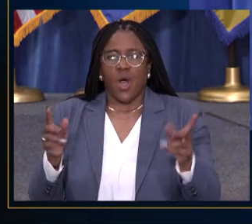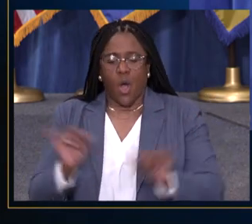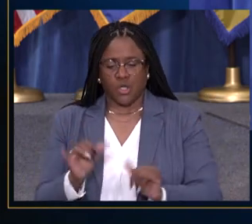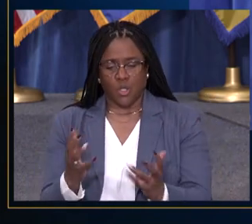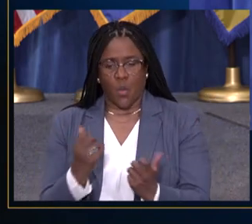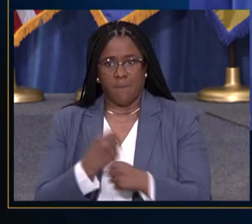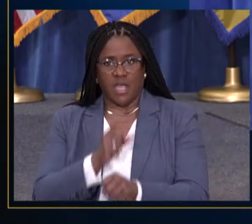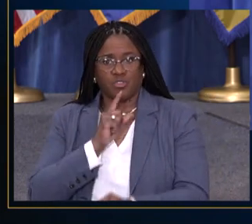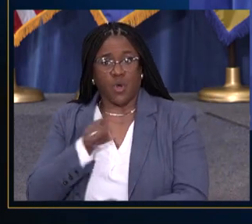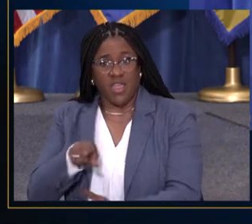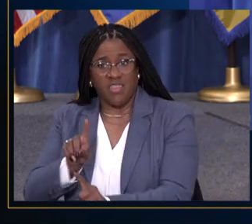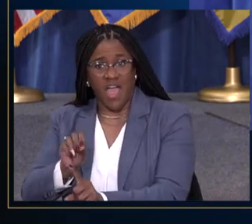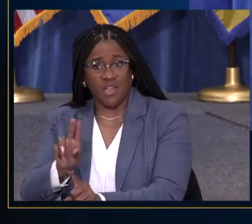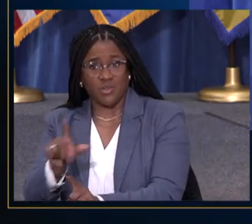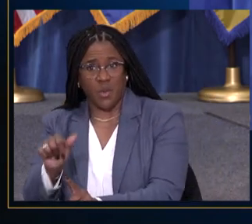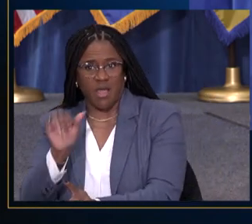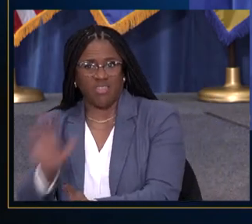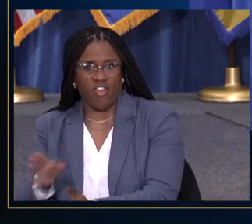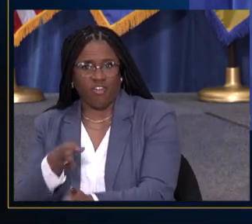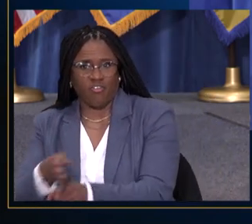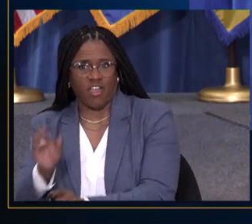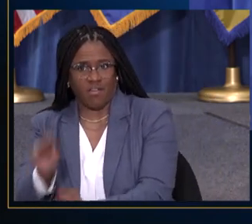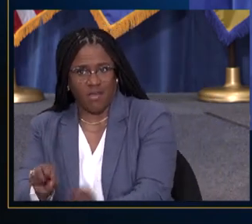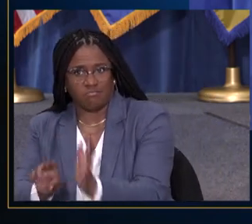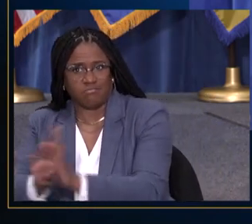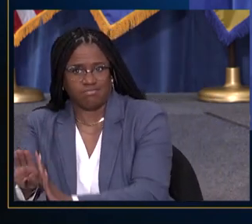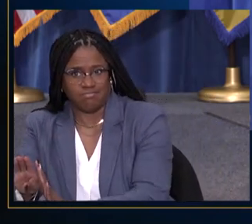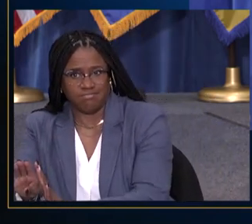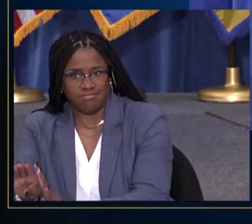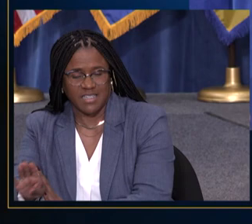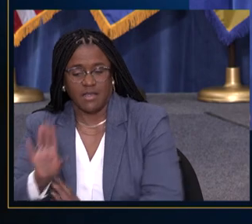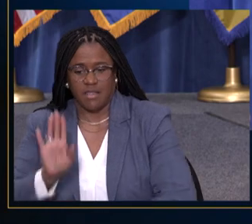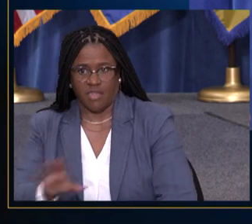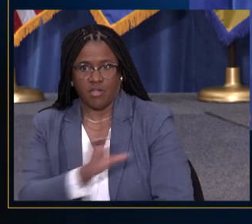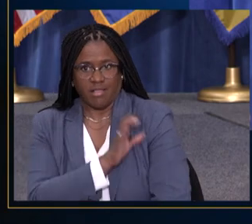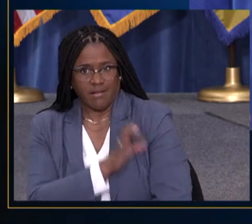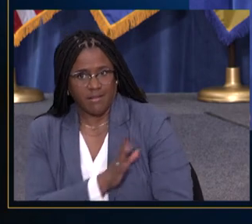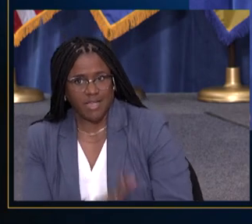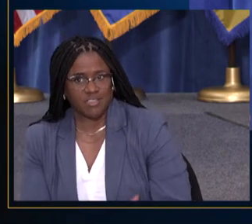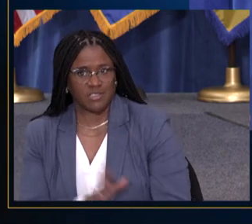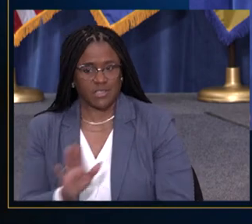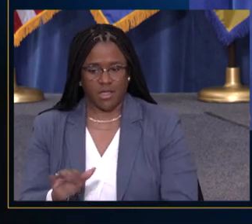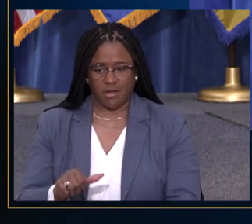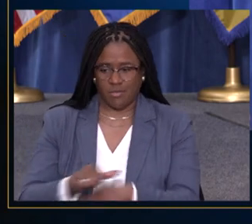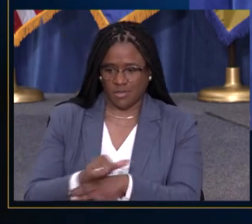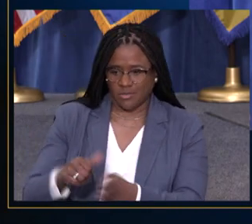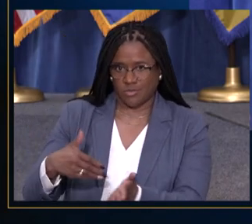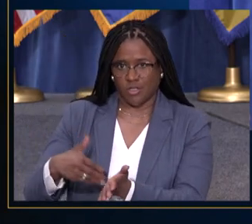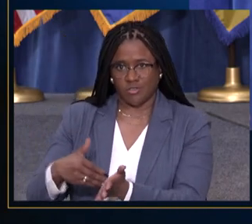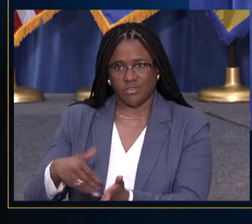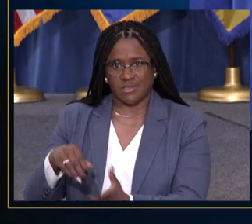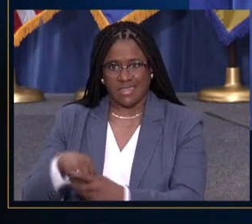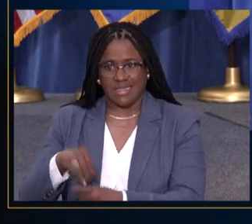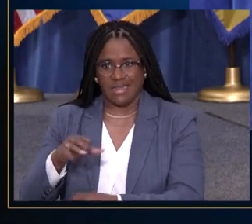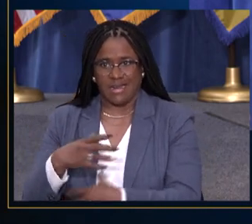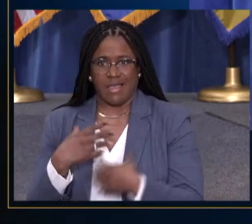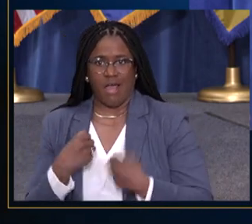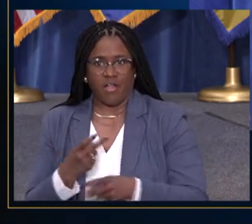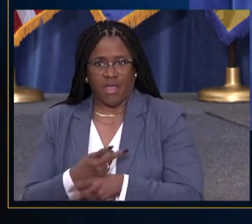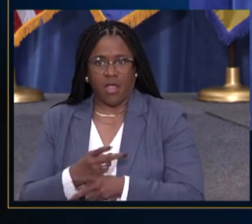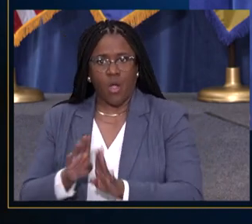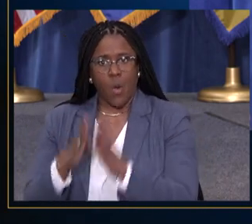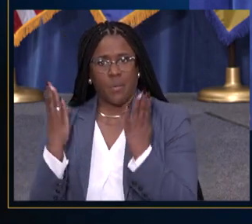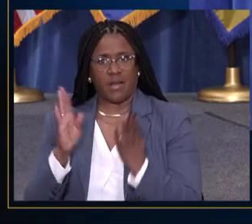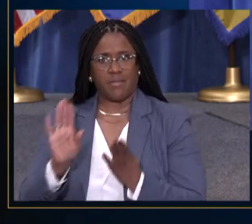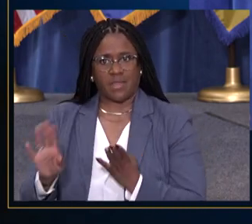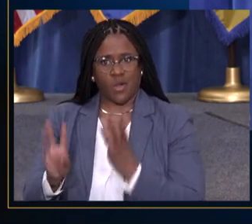And that's another improvement that will come, is the clinicians or practitioners in the healthcare settings opening up